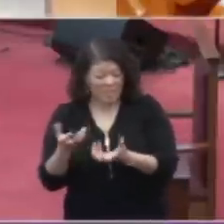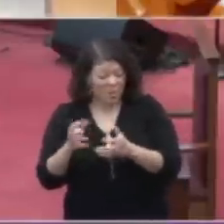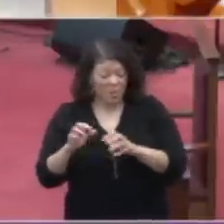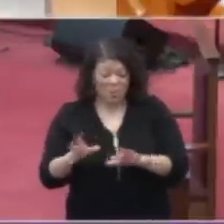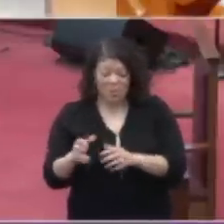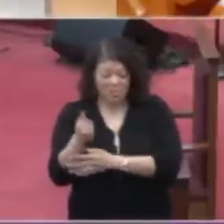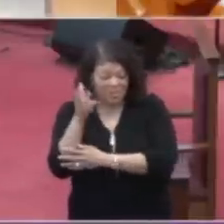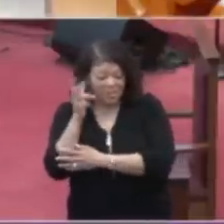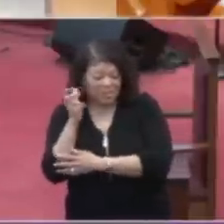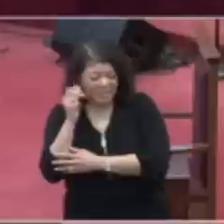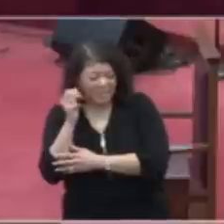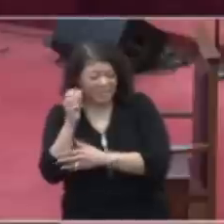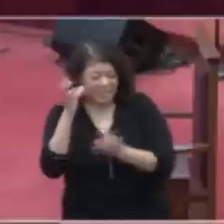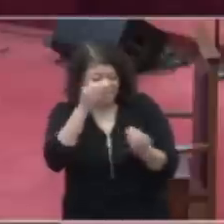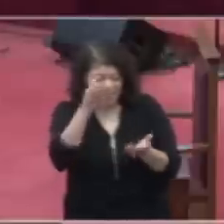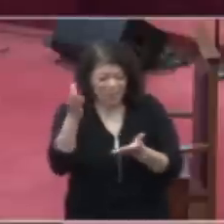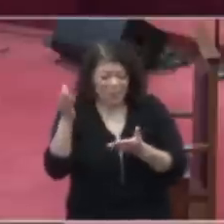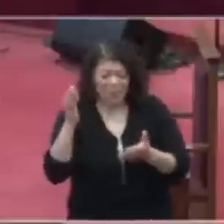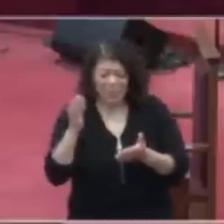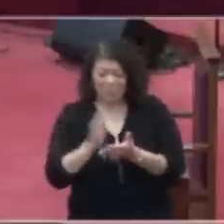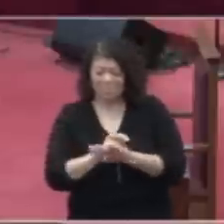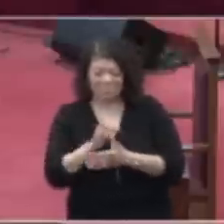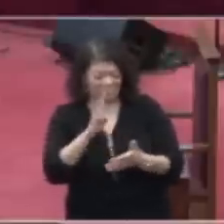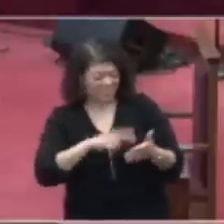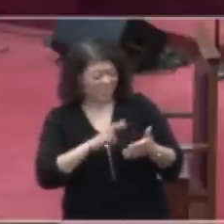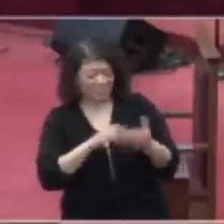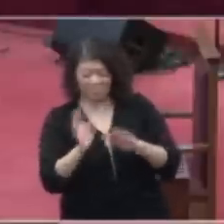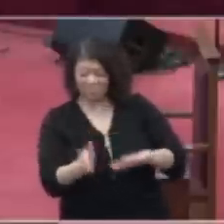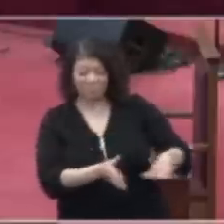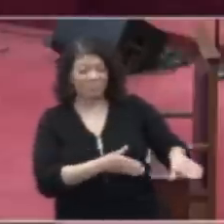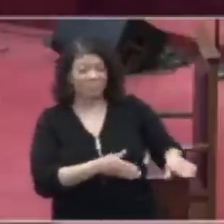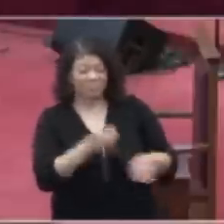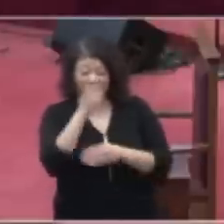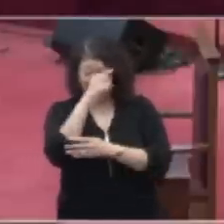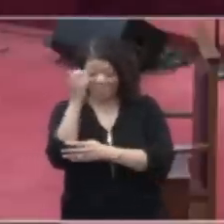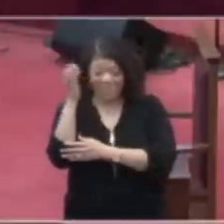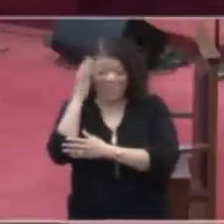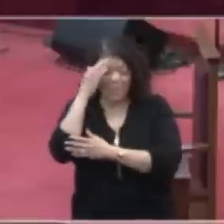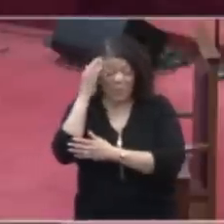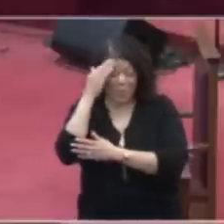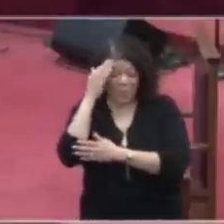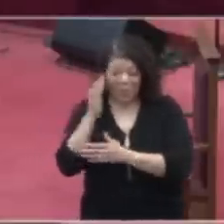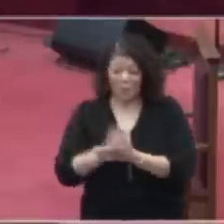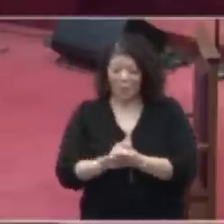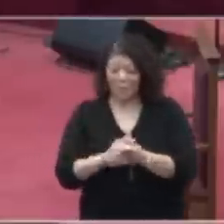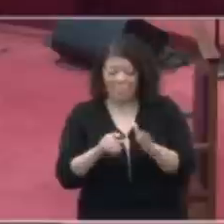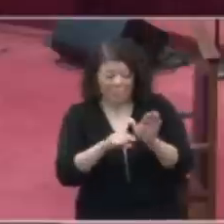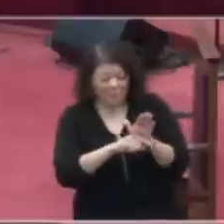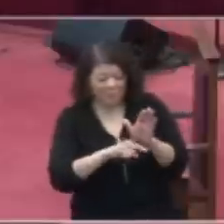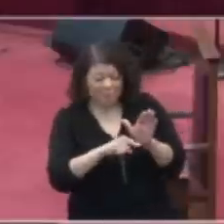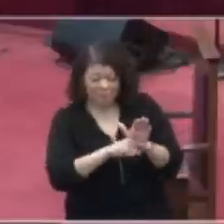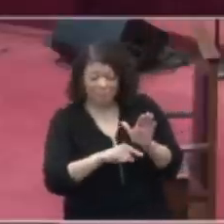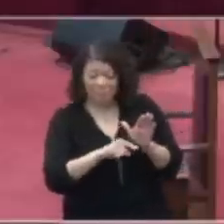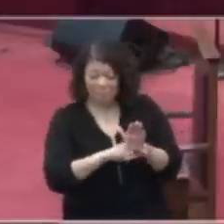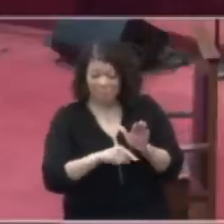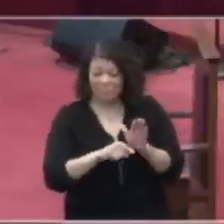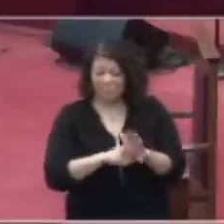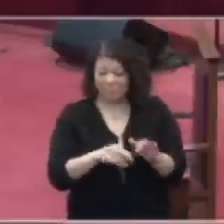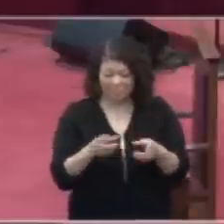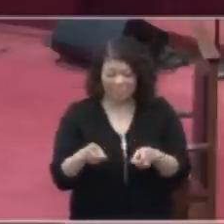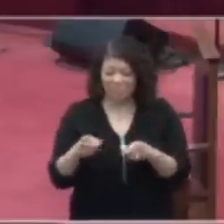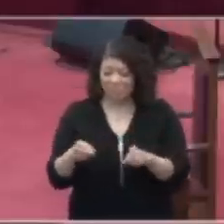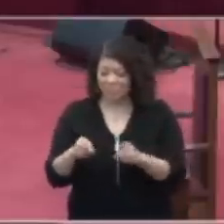want to read anything because you know it's going to come with some kind of adversarial tone in